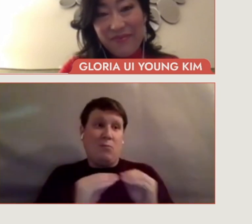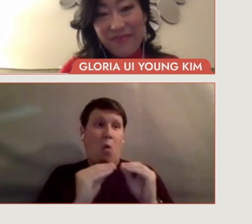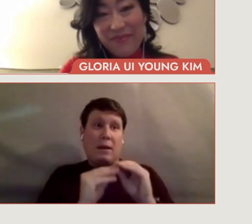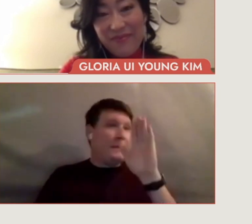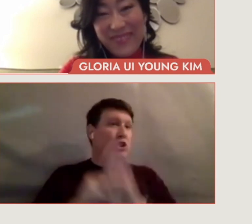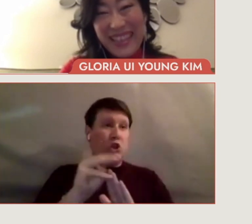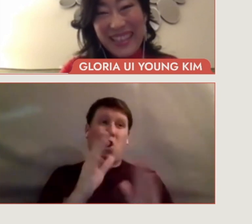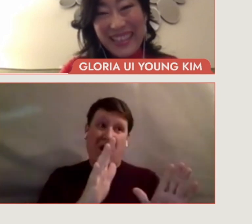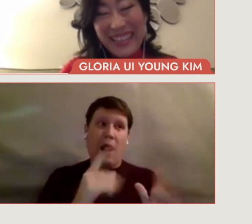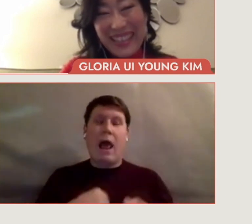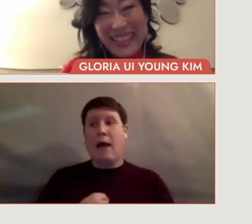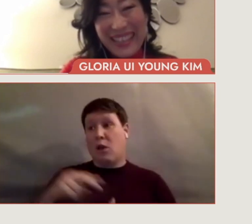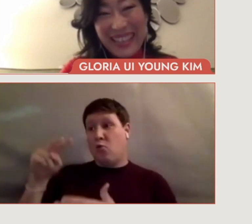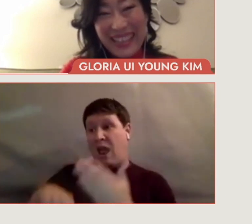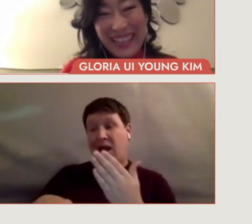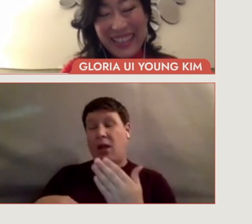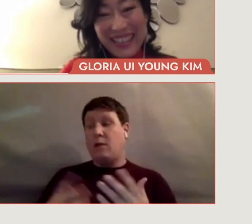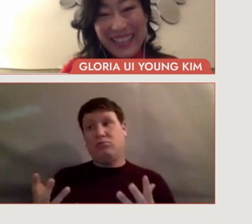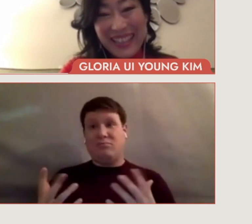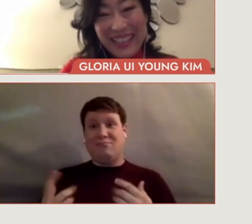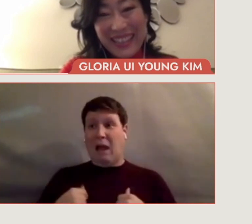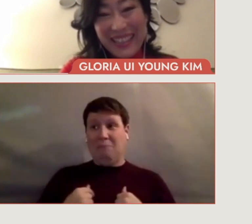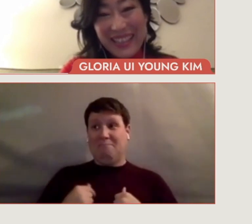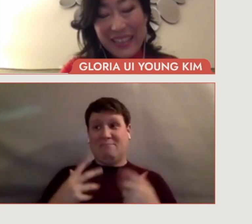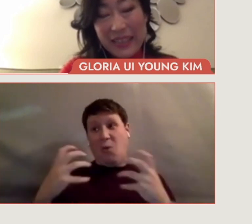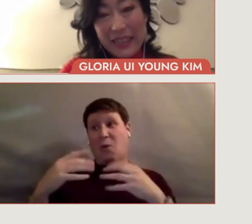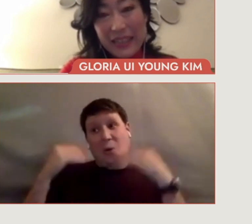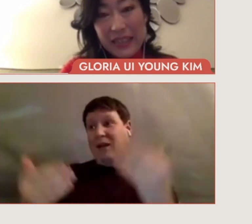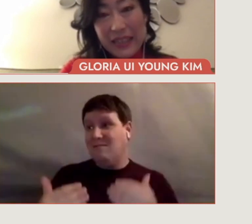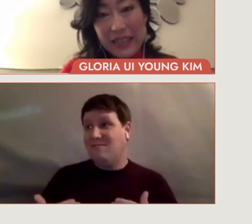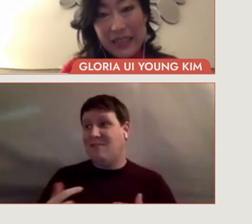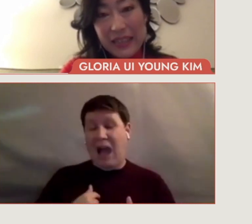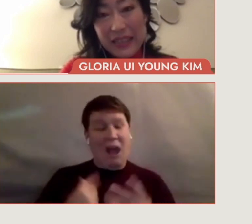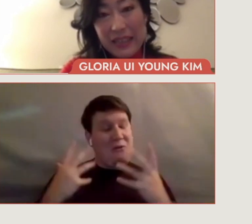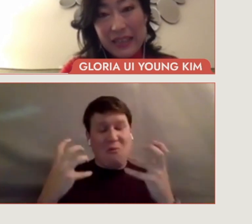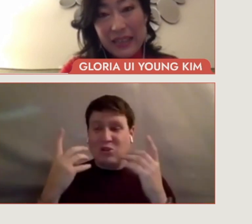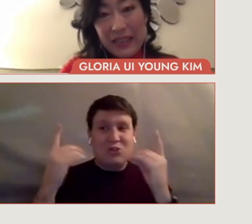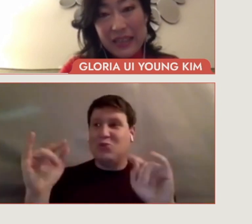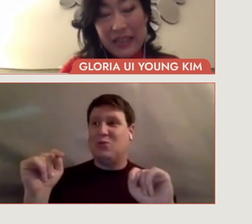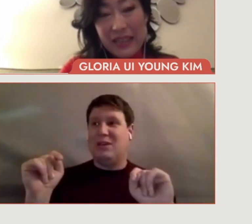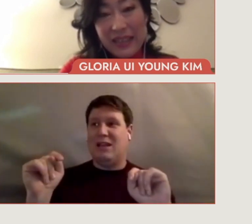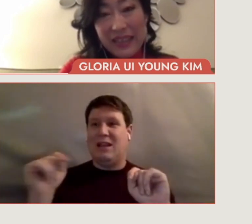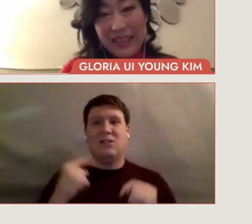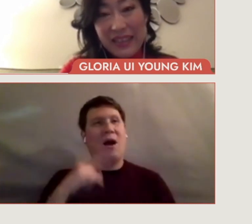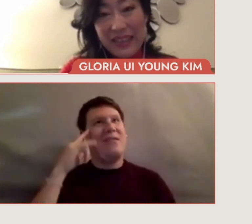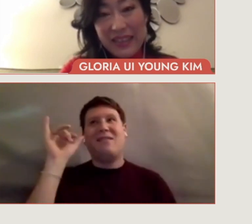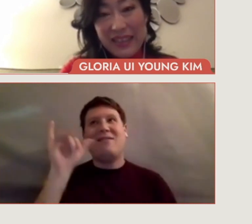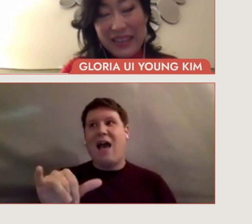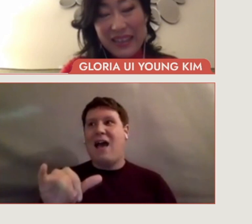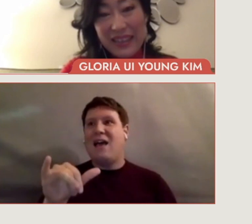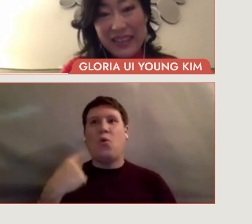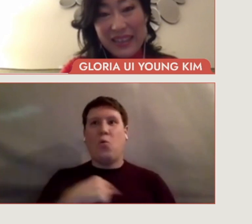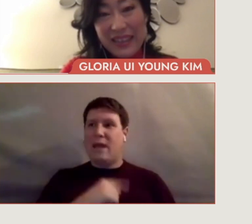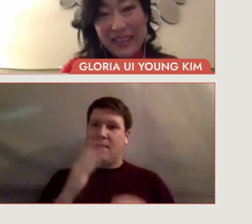I want to do it. I think I want to do it. I was determined to. And we spent, I think, 4 days preparing for the